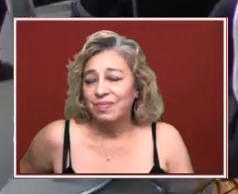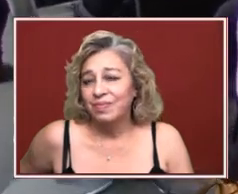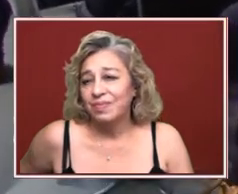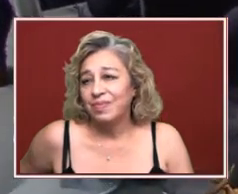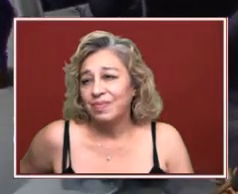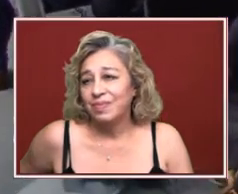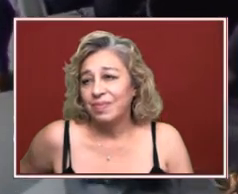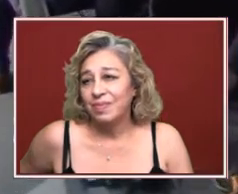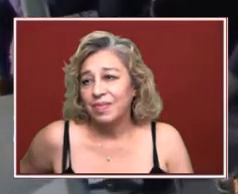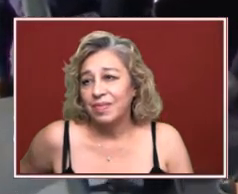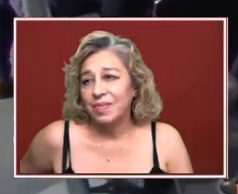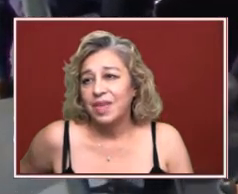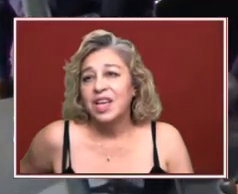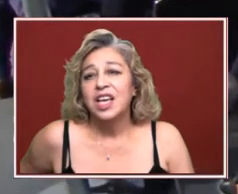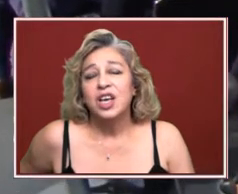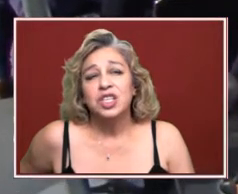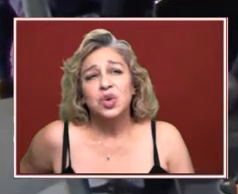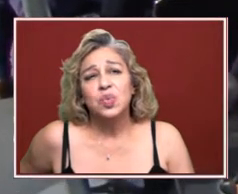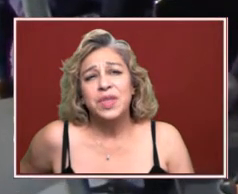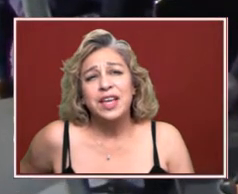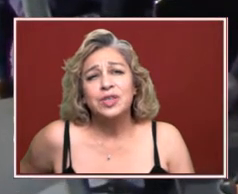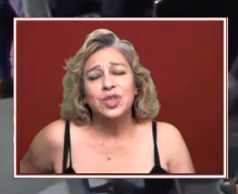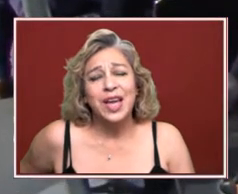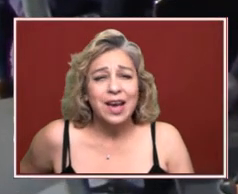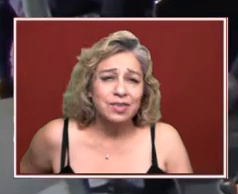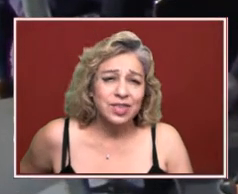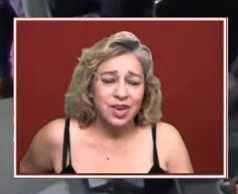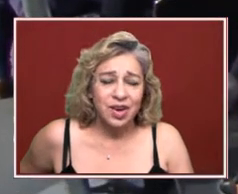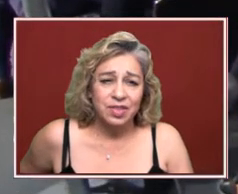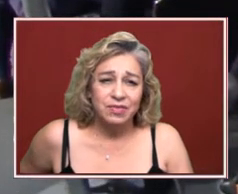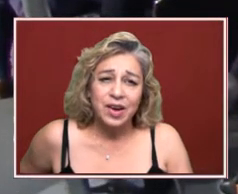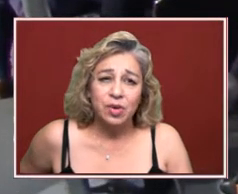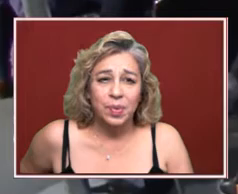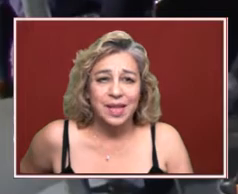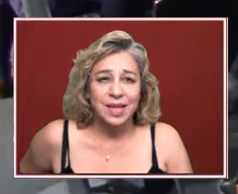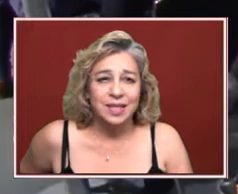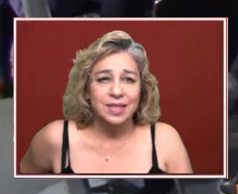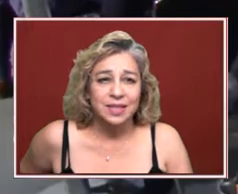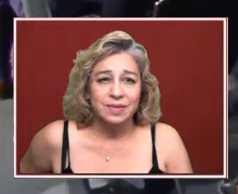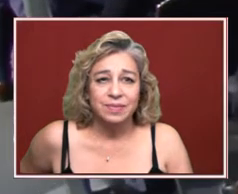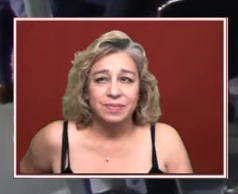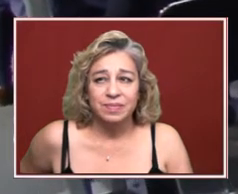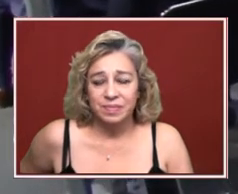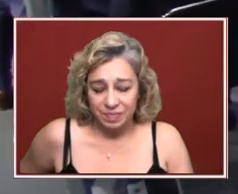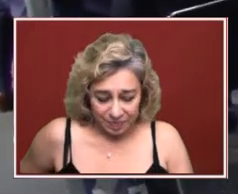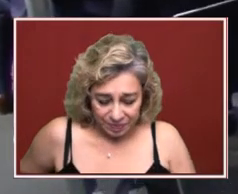la Policía Federal. So they used to count on the federal police.